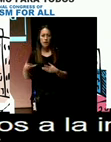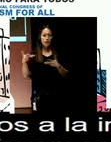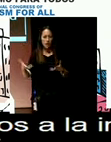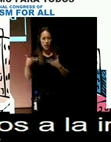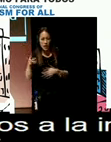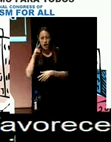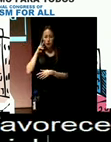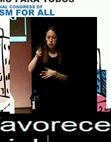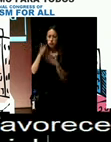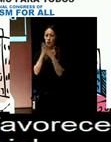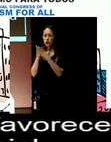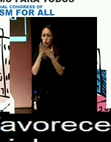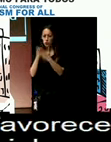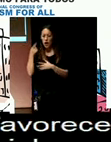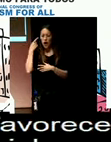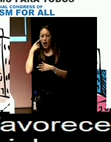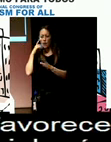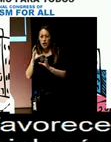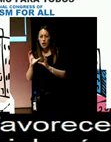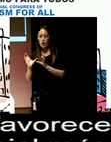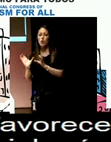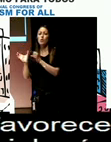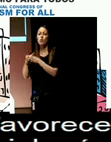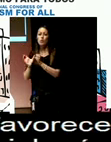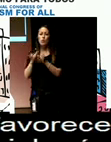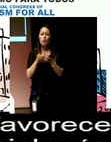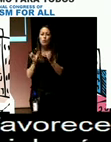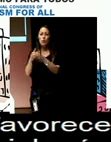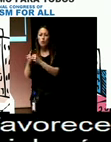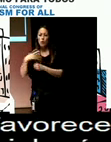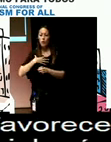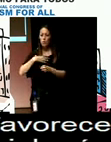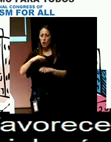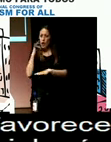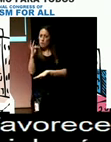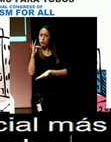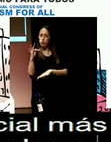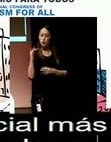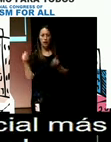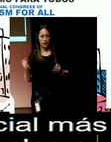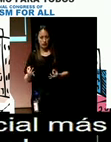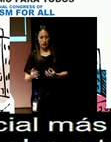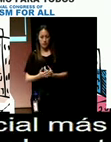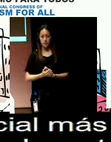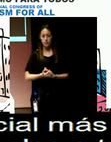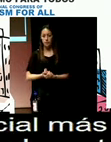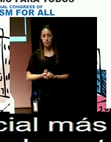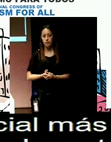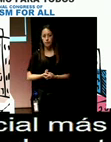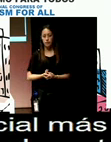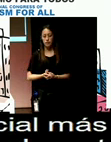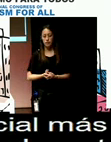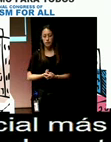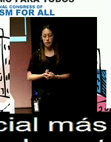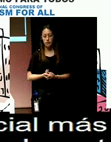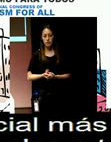inter-regional or transnational exchanges of tourists between different nations, especially within the 4